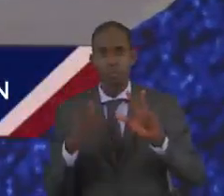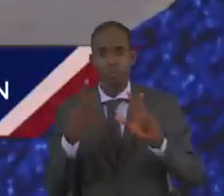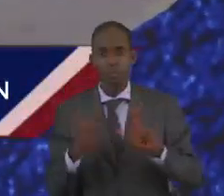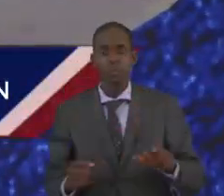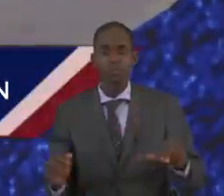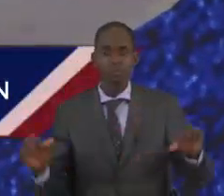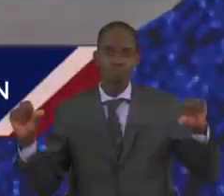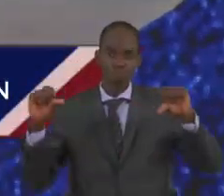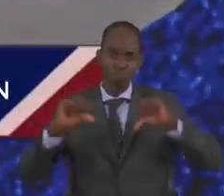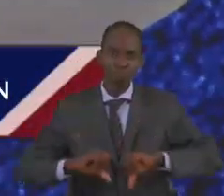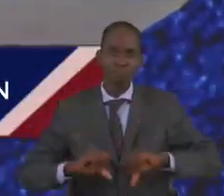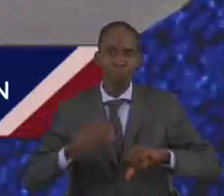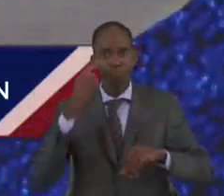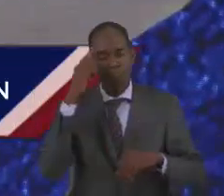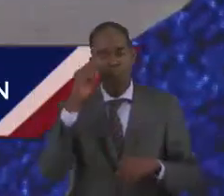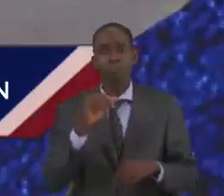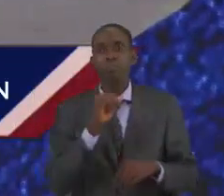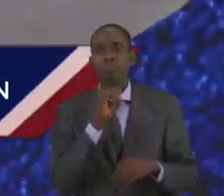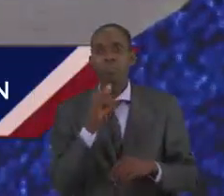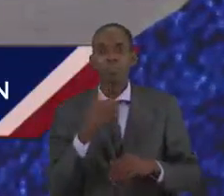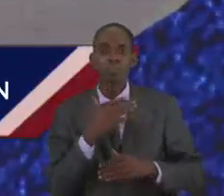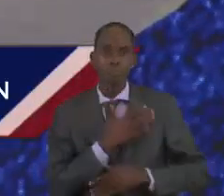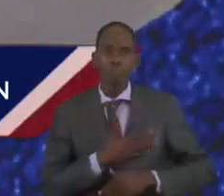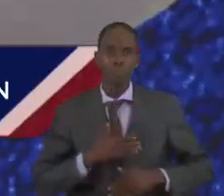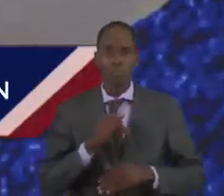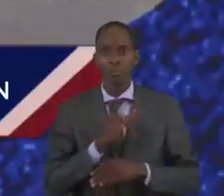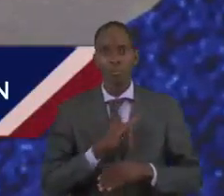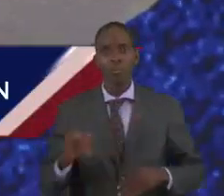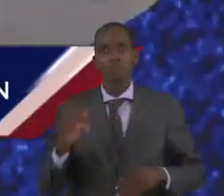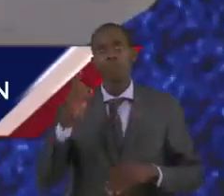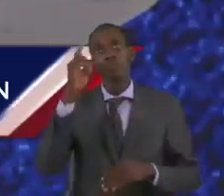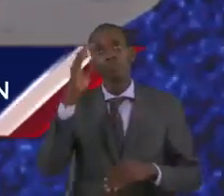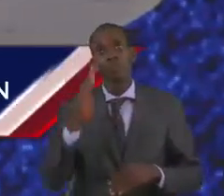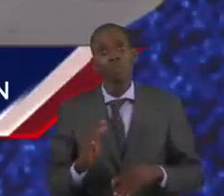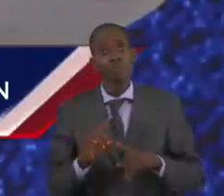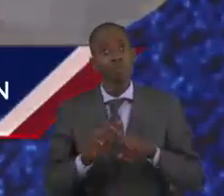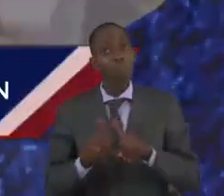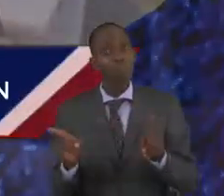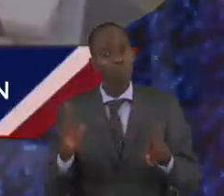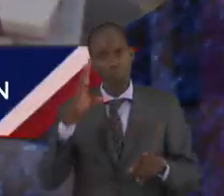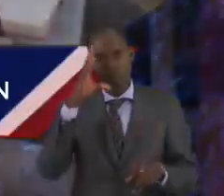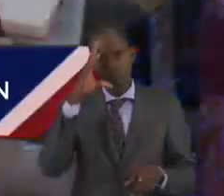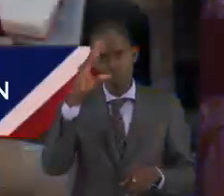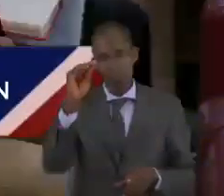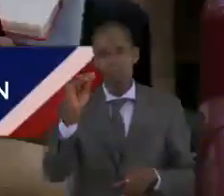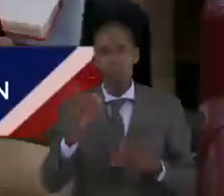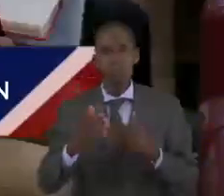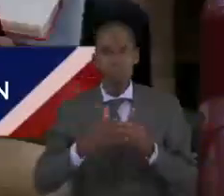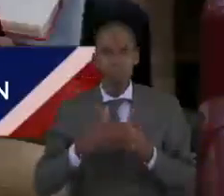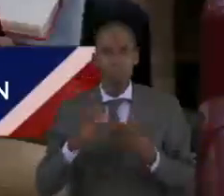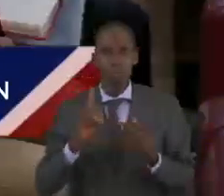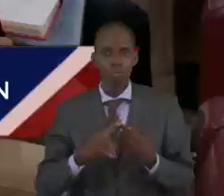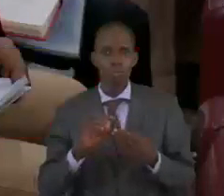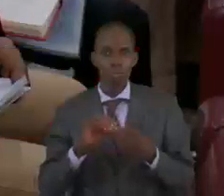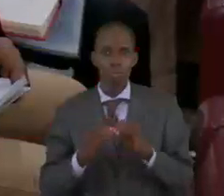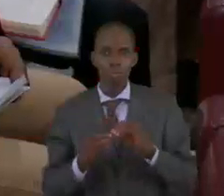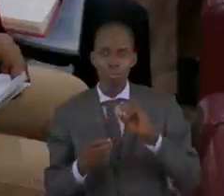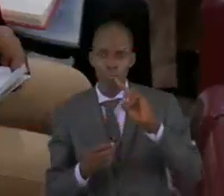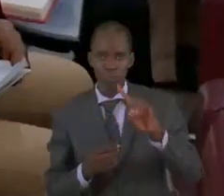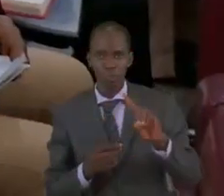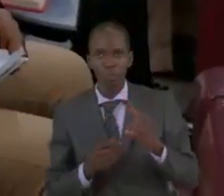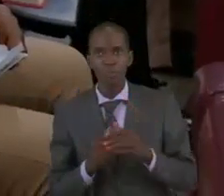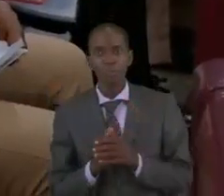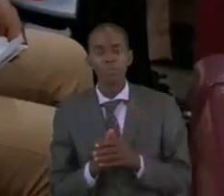for not pleasing God but men. Let's look at number one.